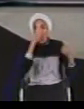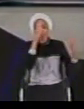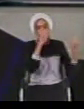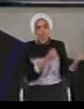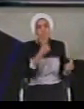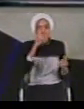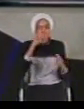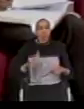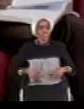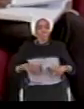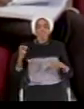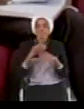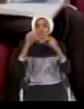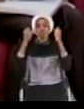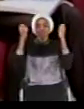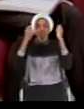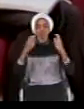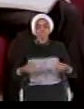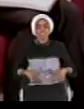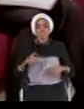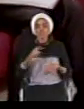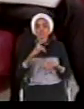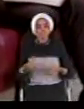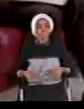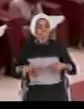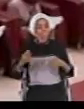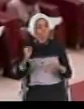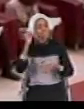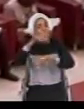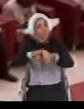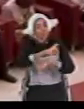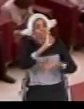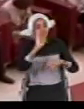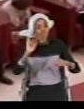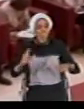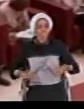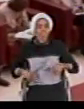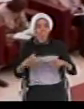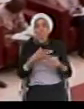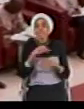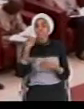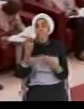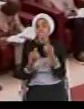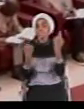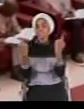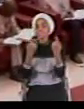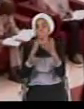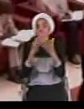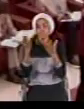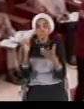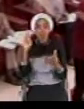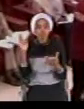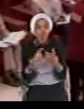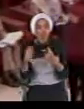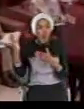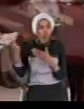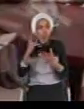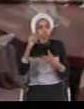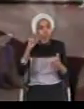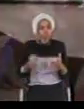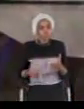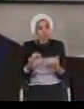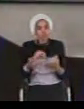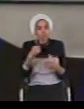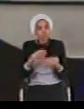a victorious life. You live a conquering life, and the sin that used to bring you down and rub